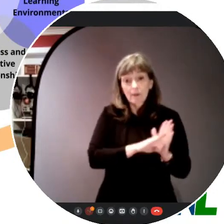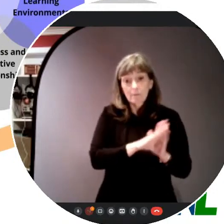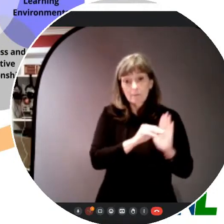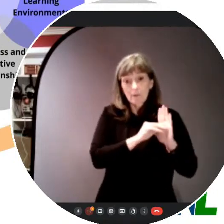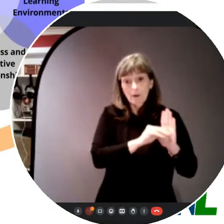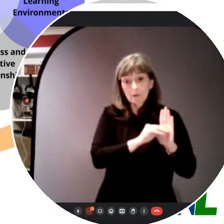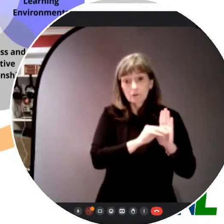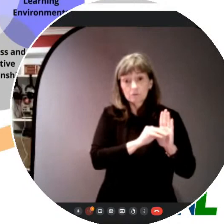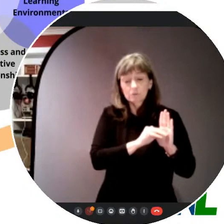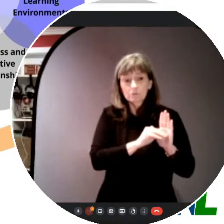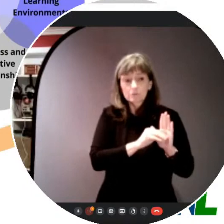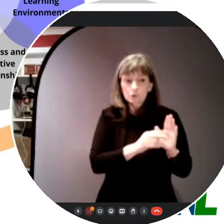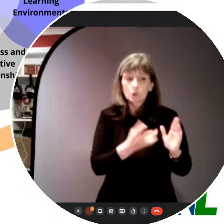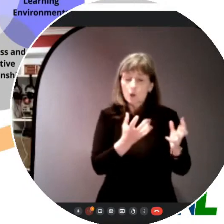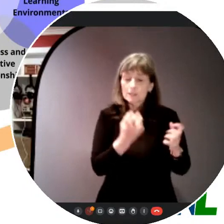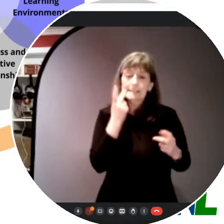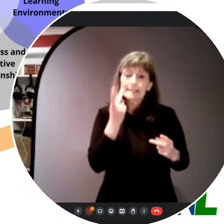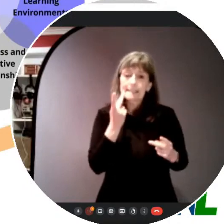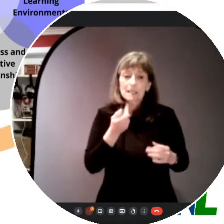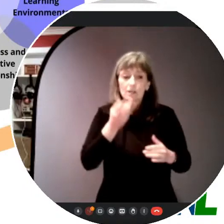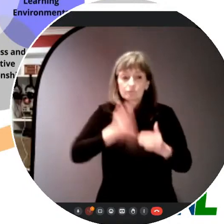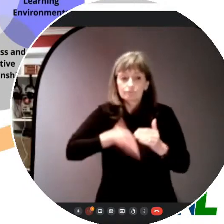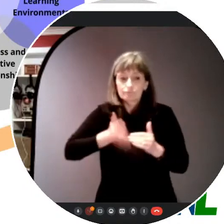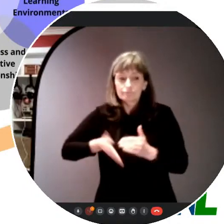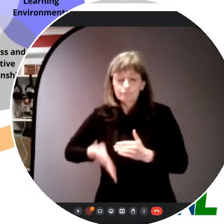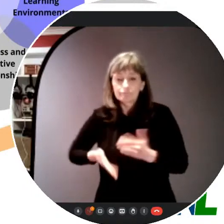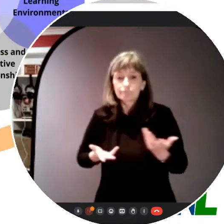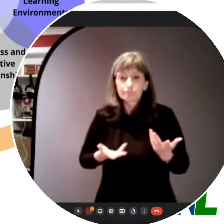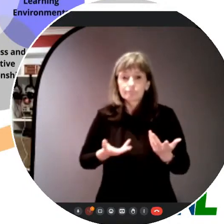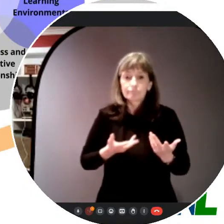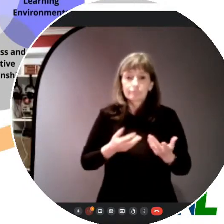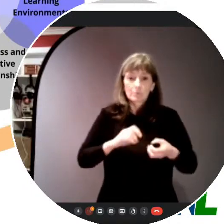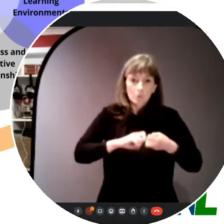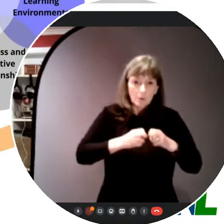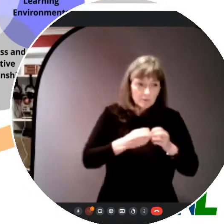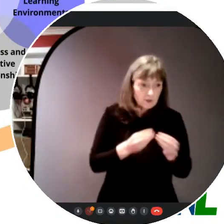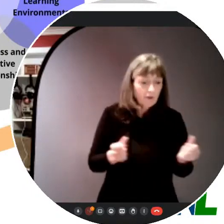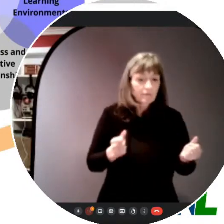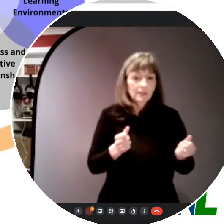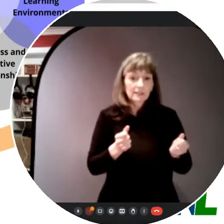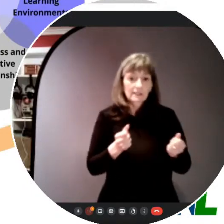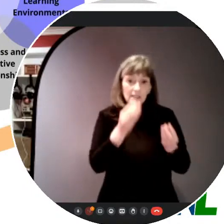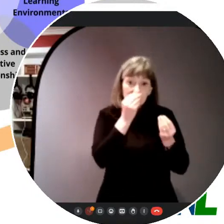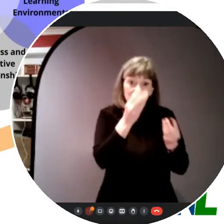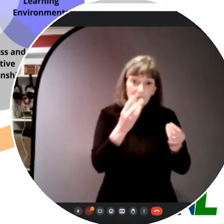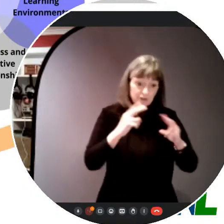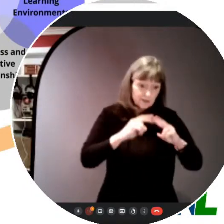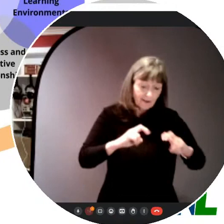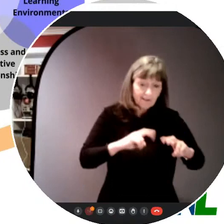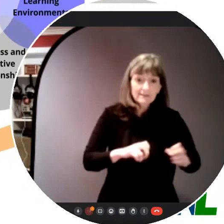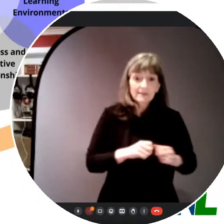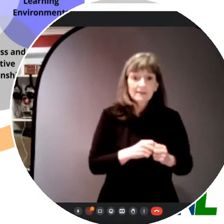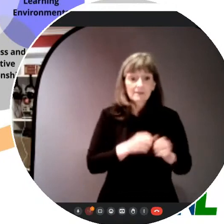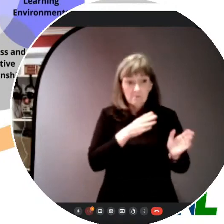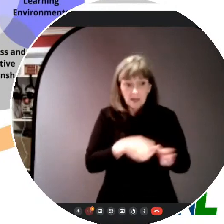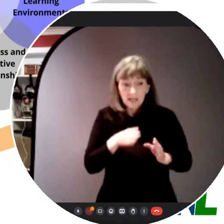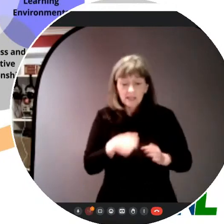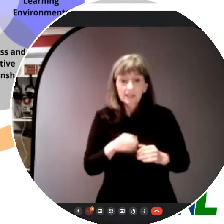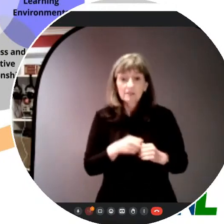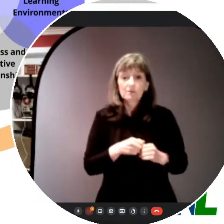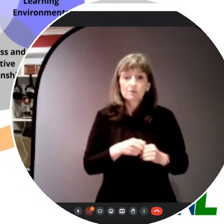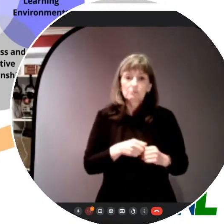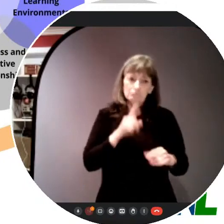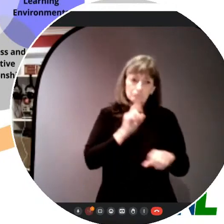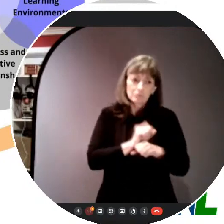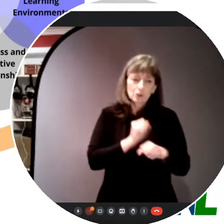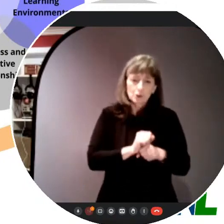oriented. It involves data analysis, problem solving, planning, and continuous improvement for our students and